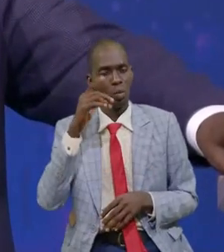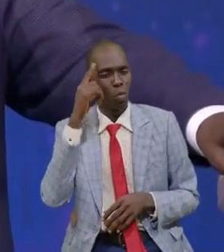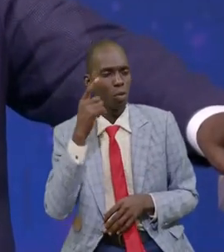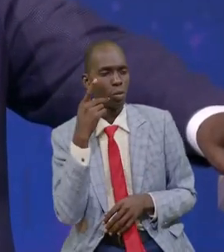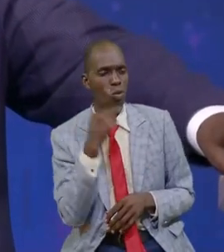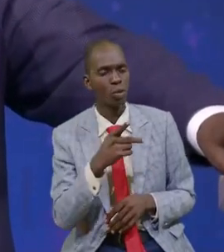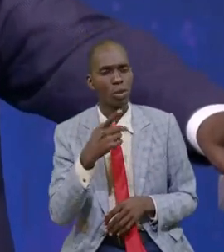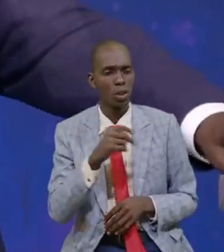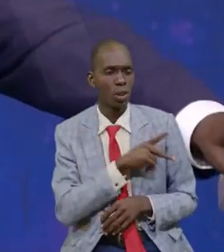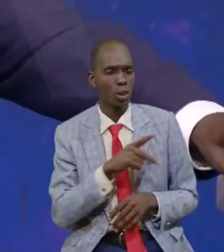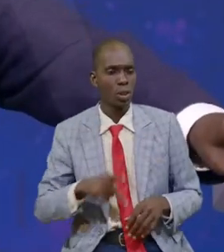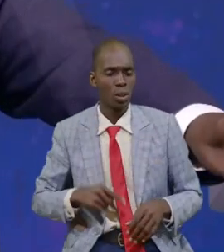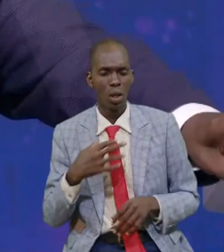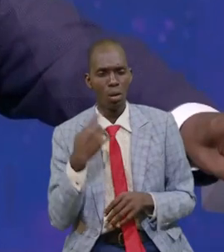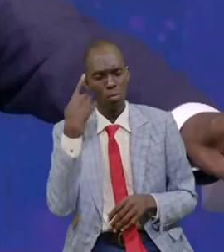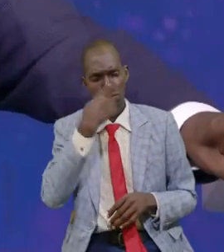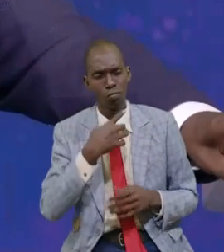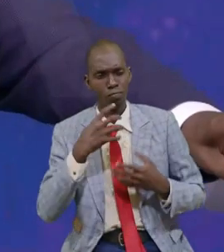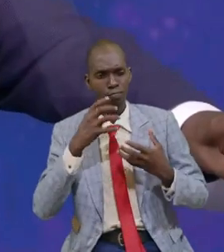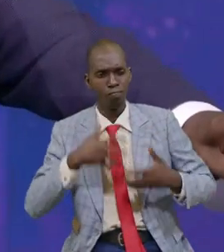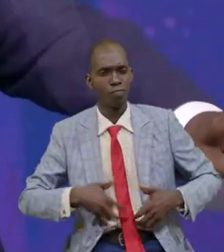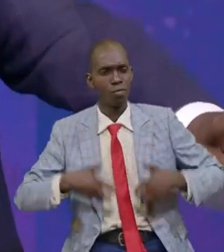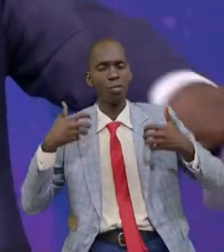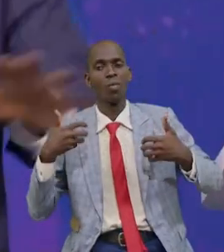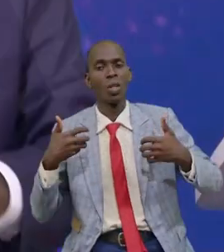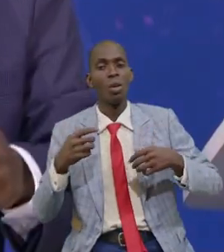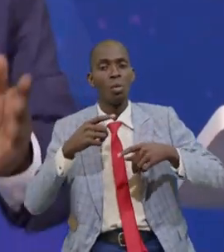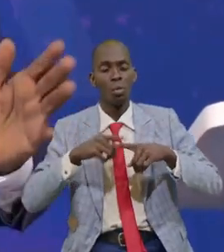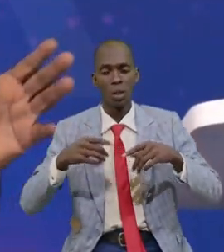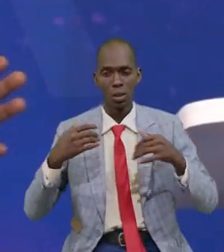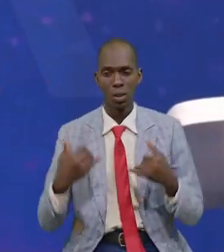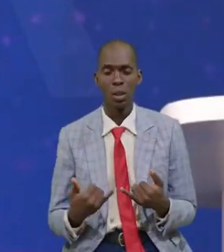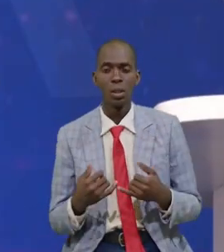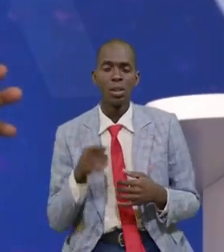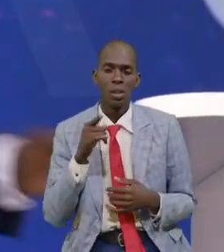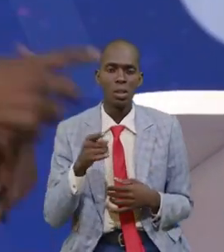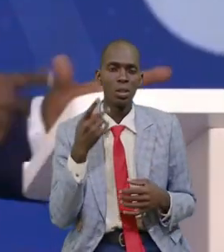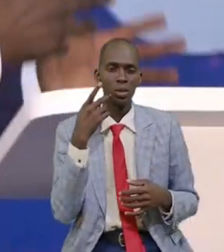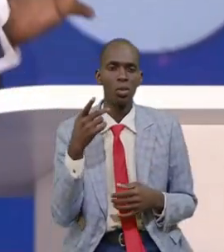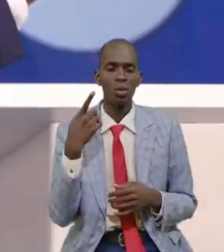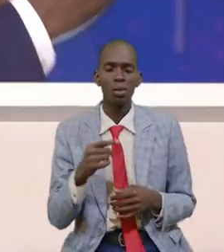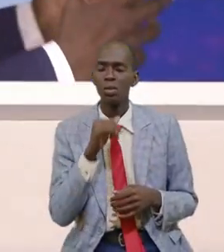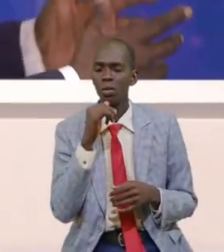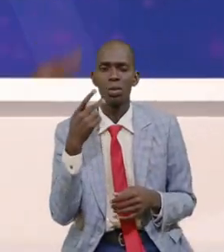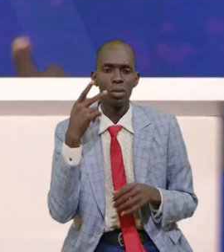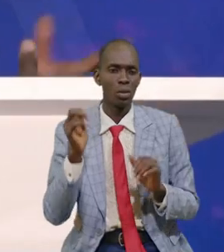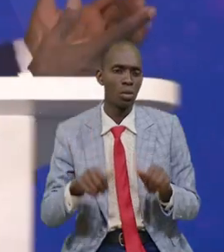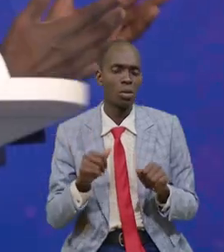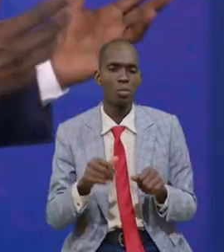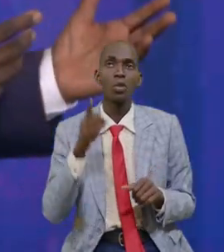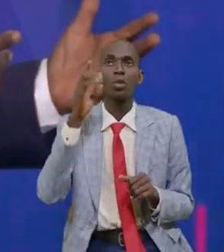really see him or look at him. He saw the invisible God. He saw those magicians that are going to perform